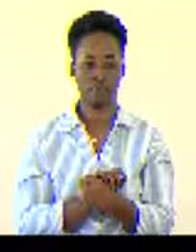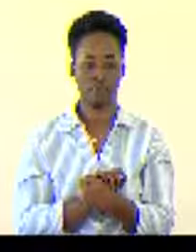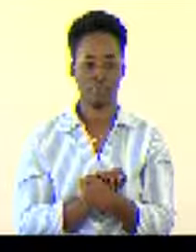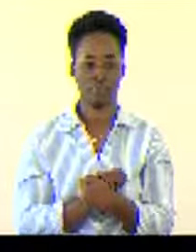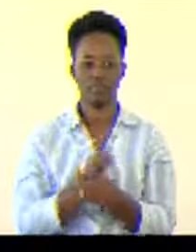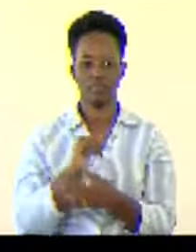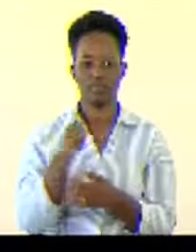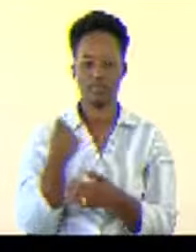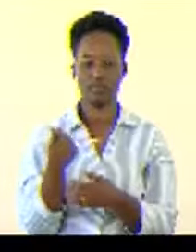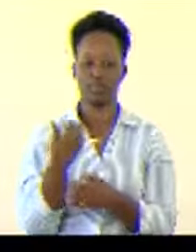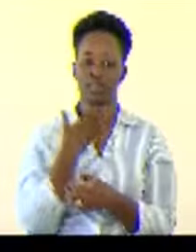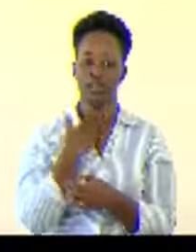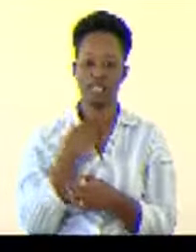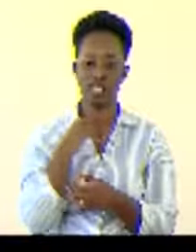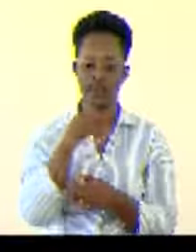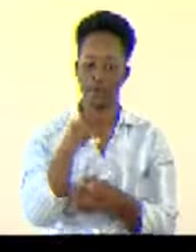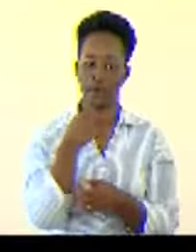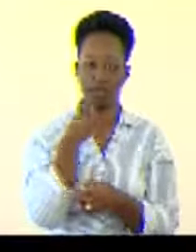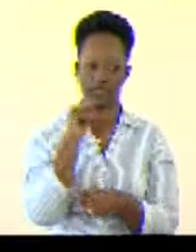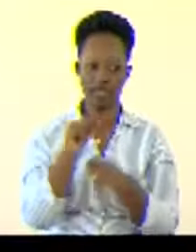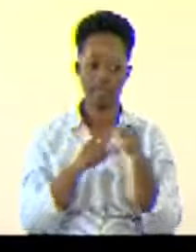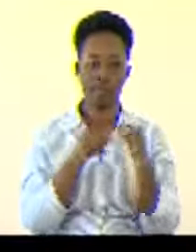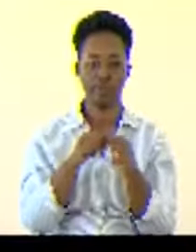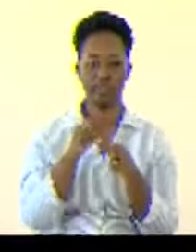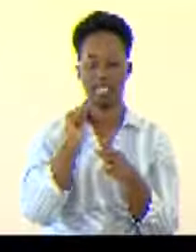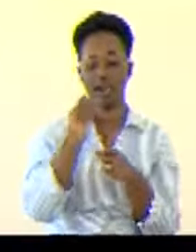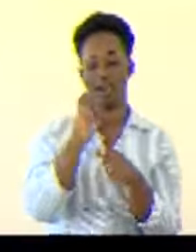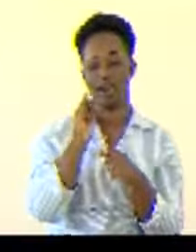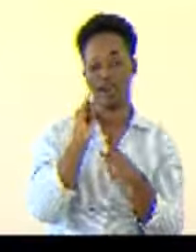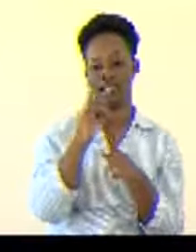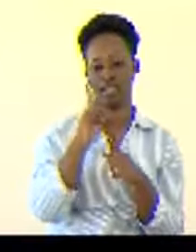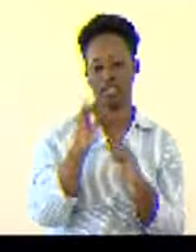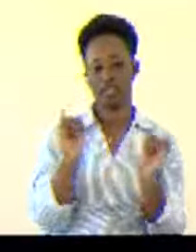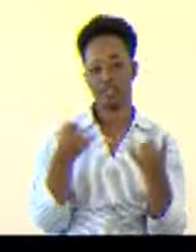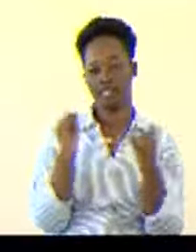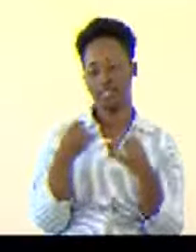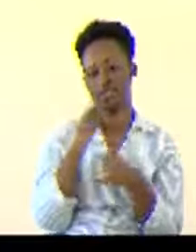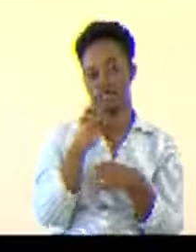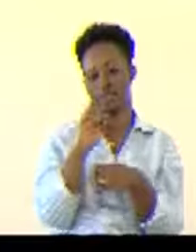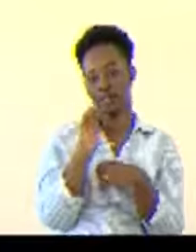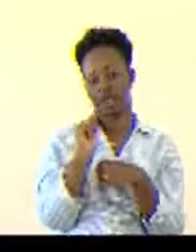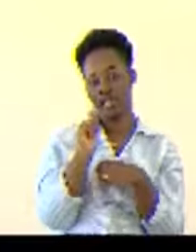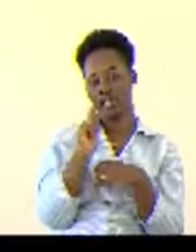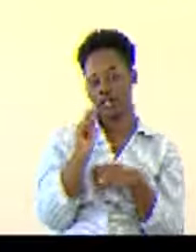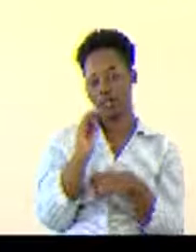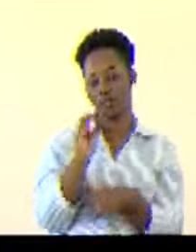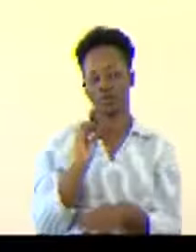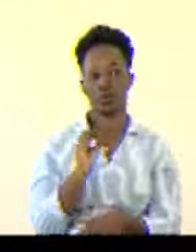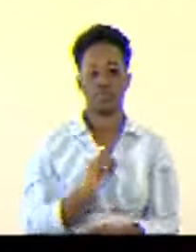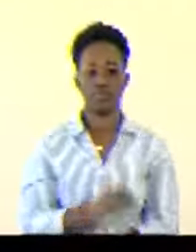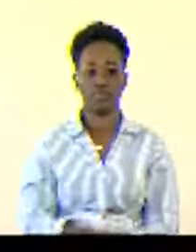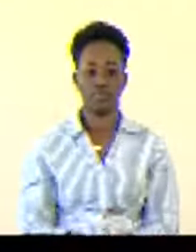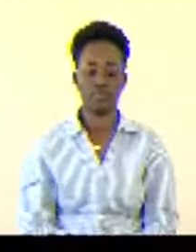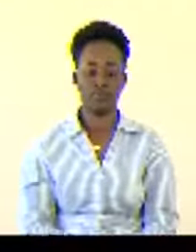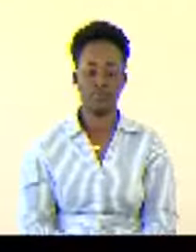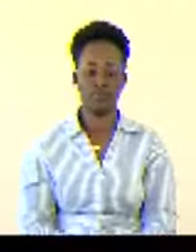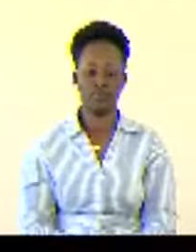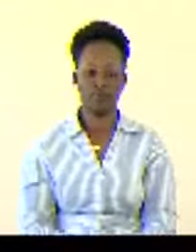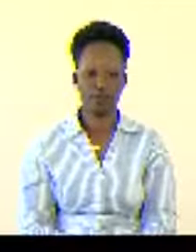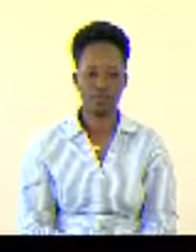Then I want you also to talk about the acid test ratio. The acid test what?